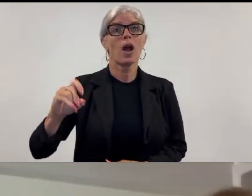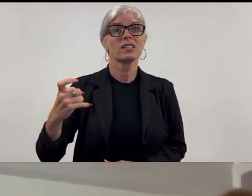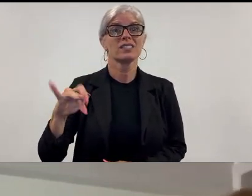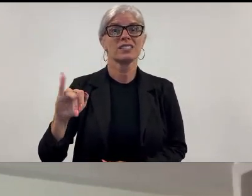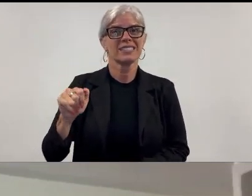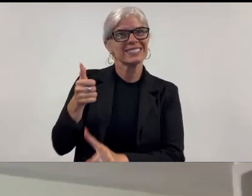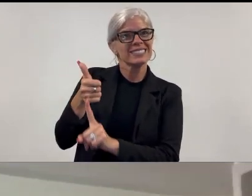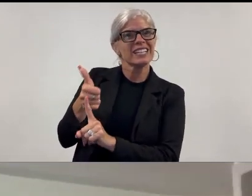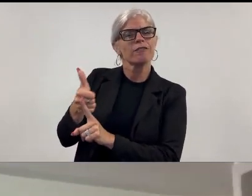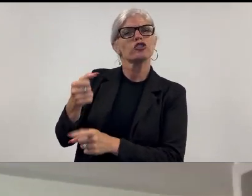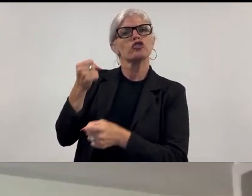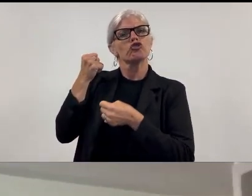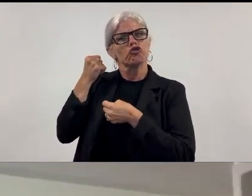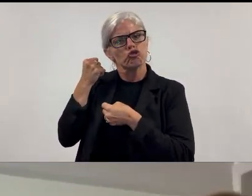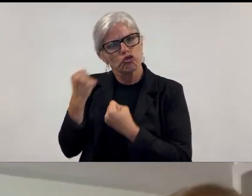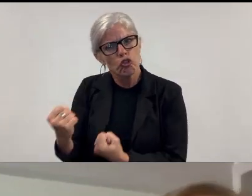closed, they're going